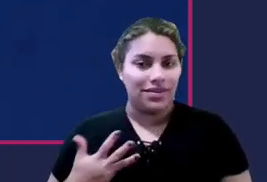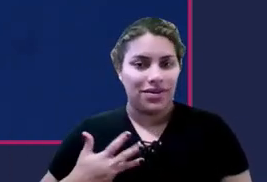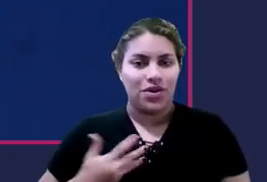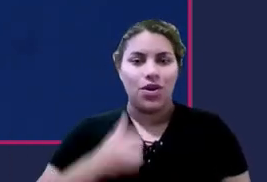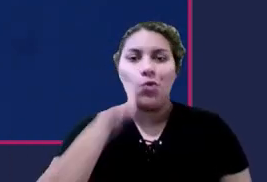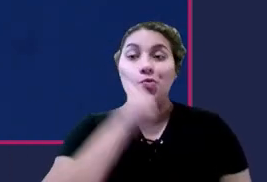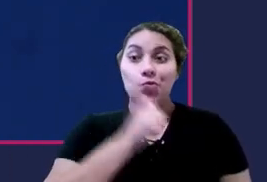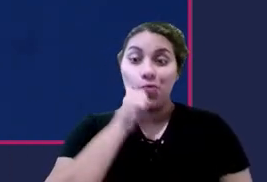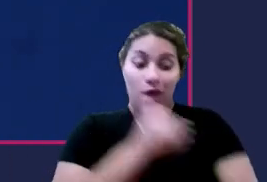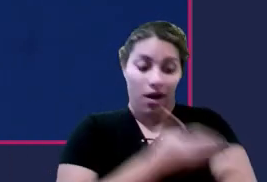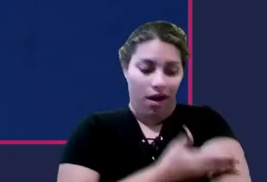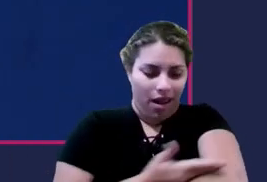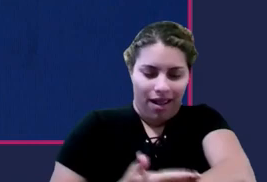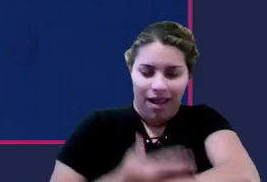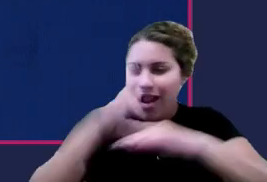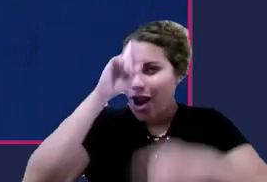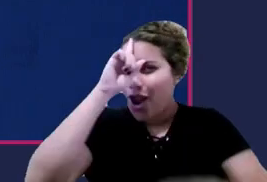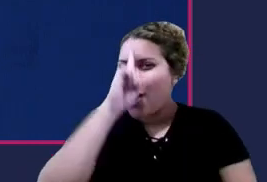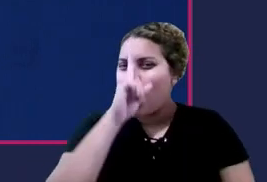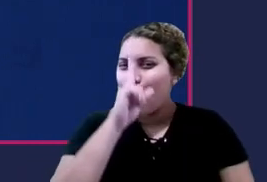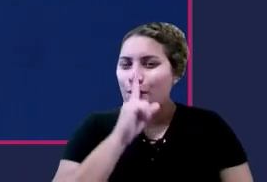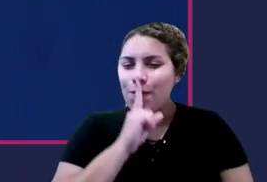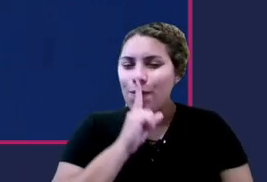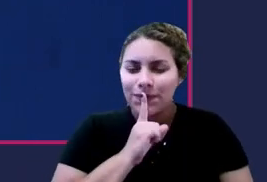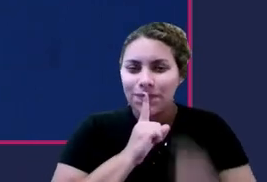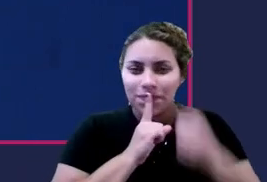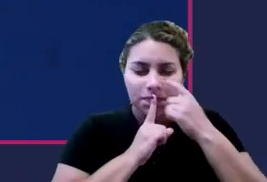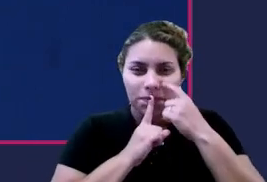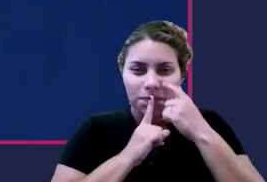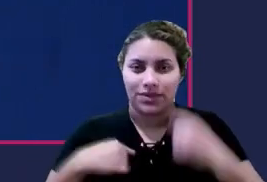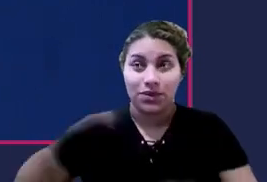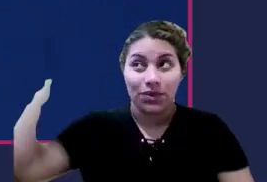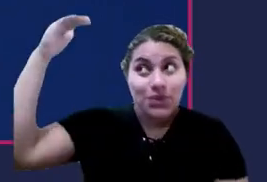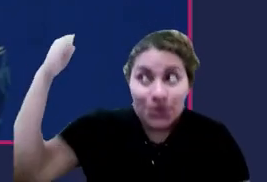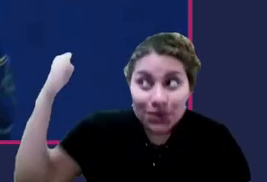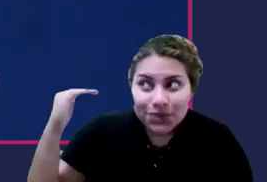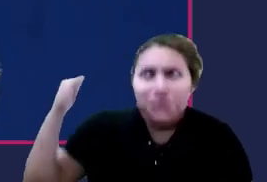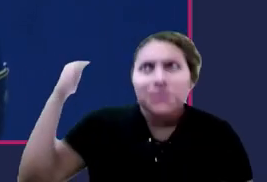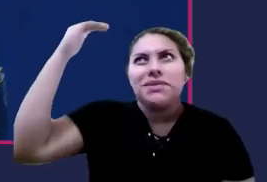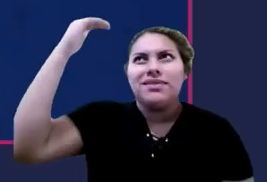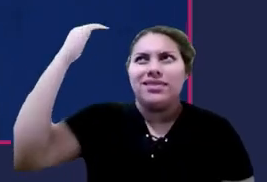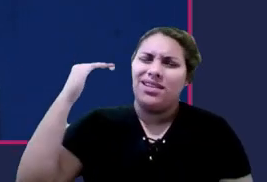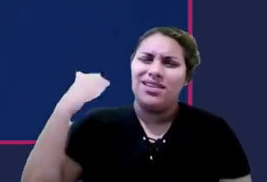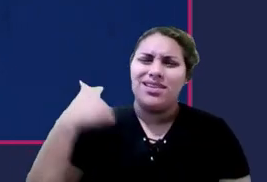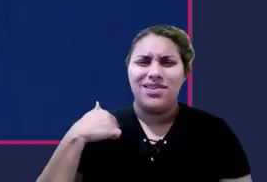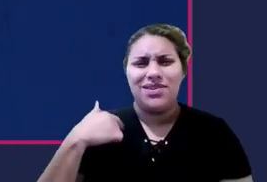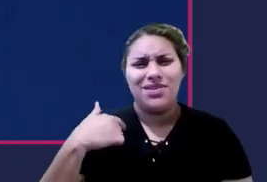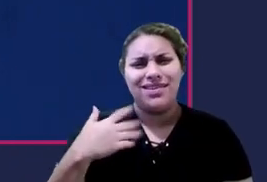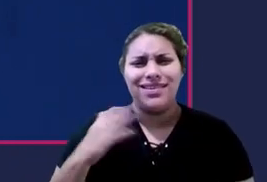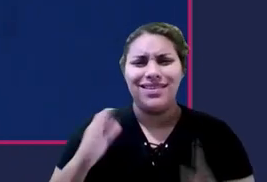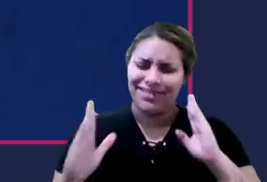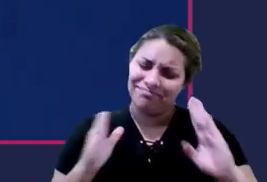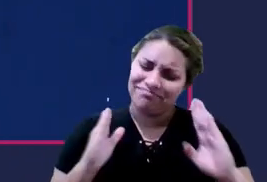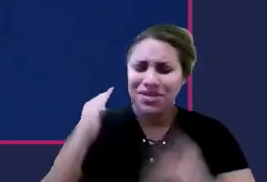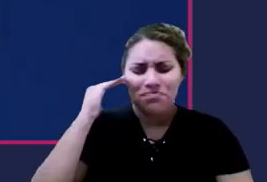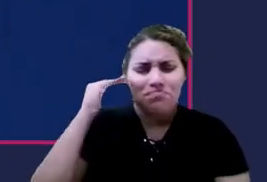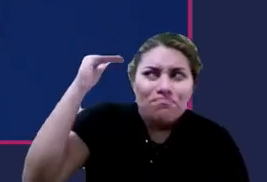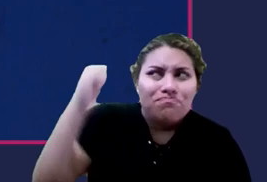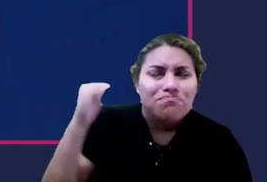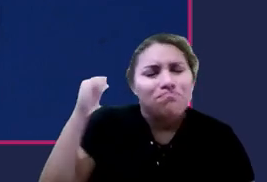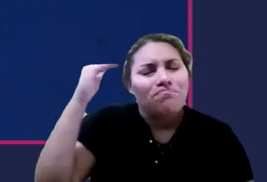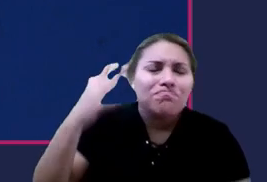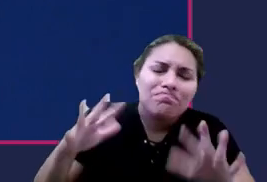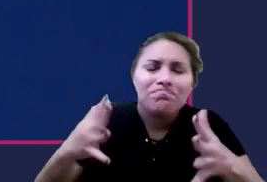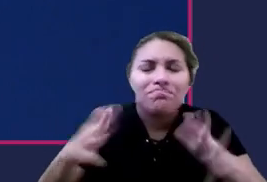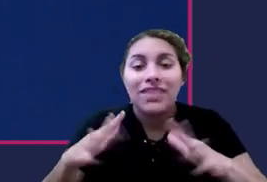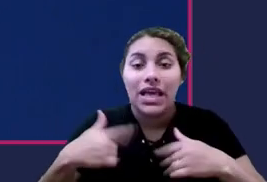my auto description. I'm a blonde woman. I'm of a mid-size. Some people say I'm short, but